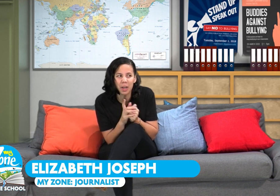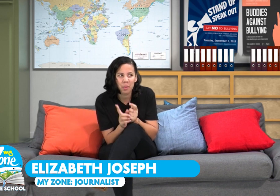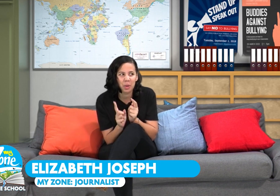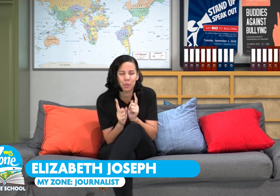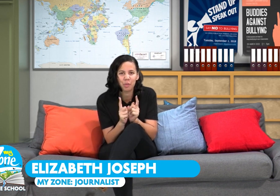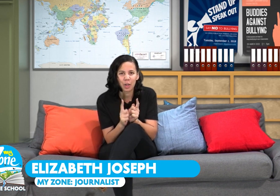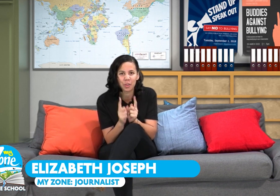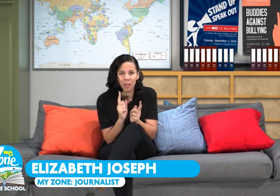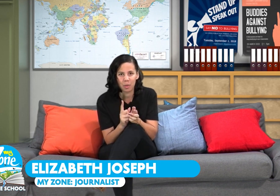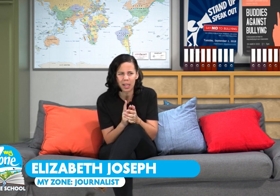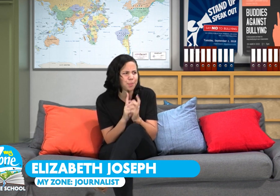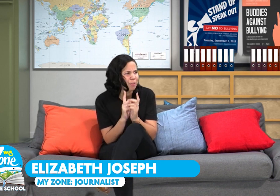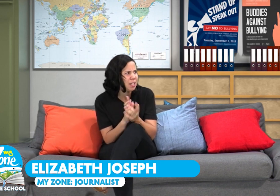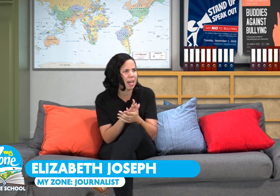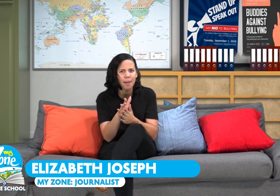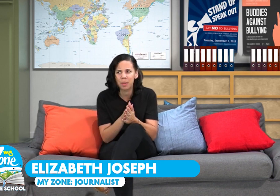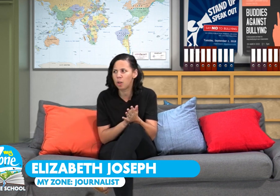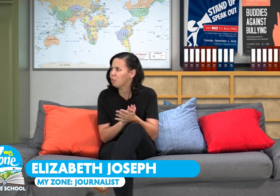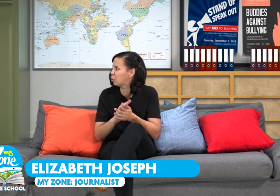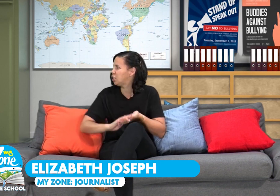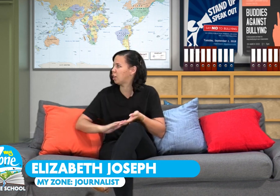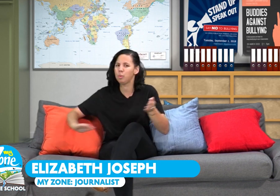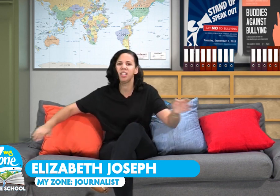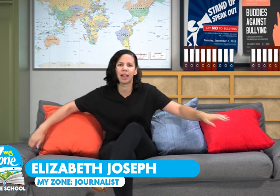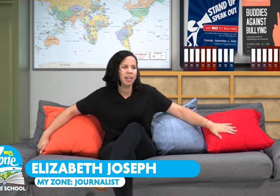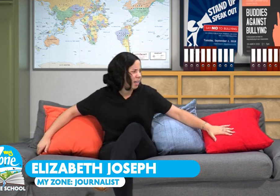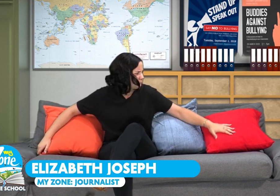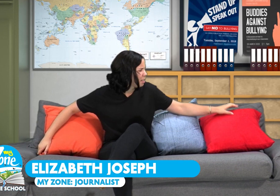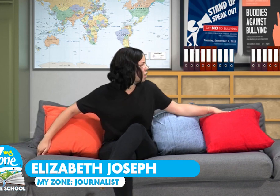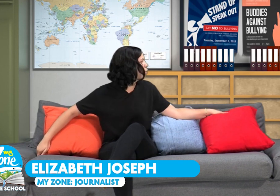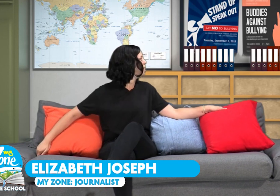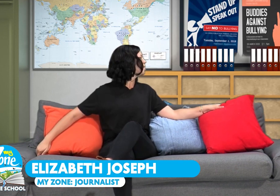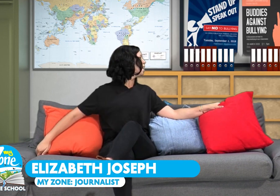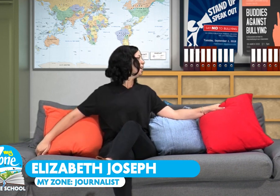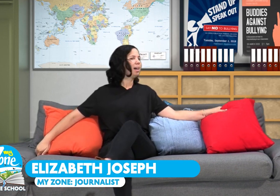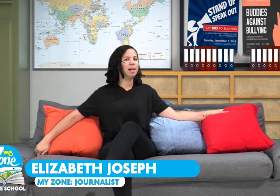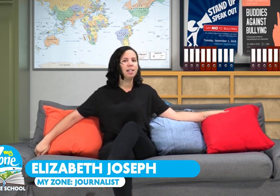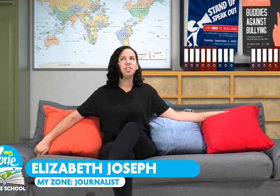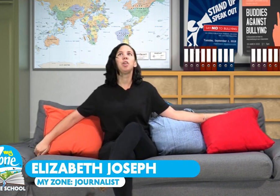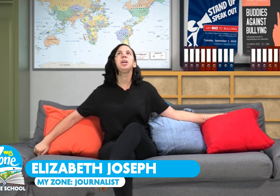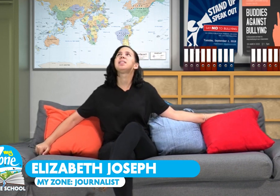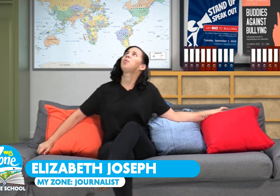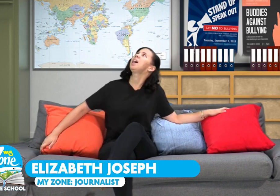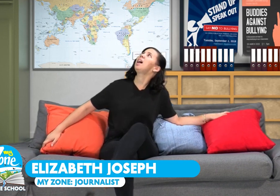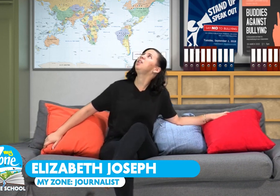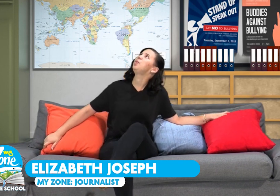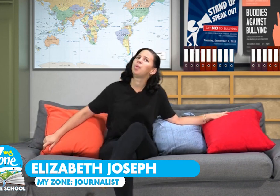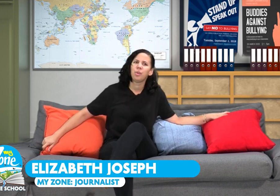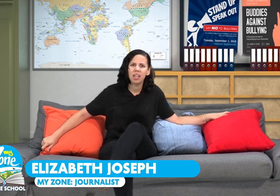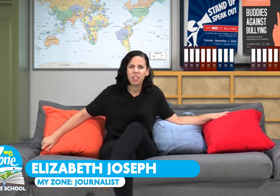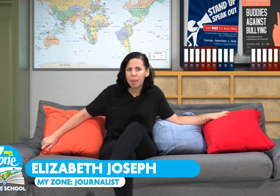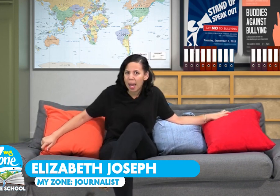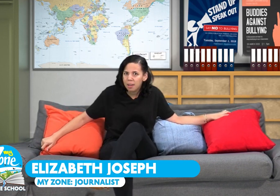So now we're going to move on to grade 1s. But first, help me look for Teacher Louisa. Teacher Louisa! Teacher Louisa, where are